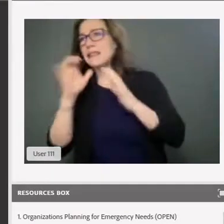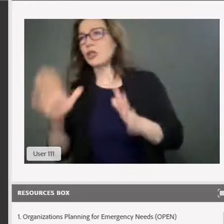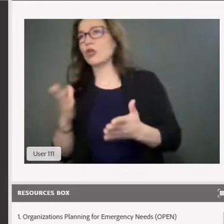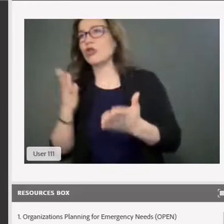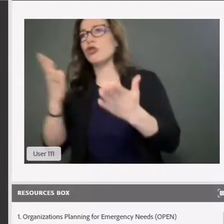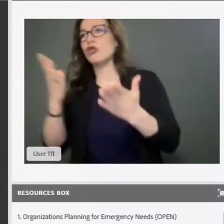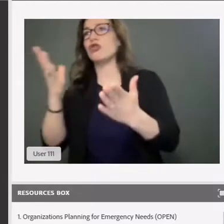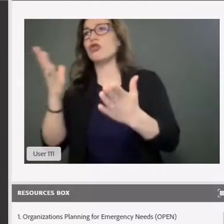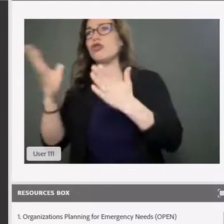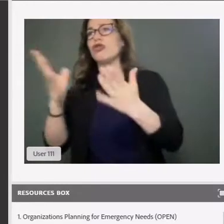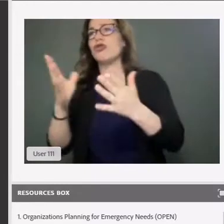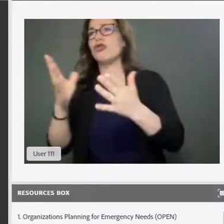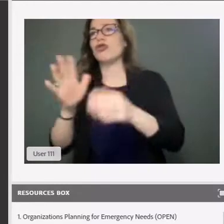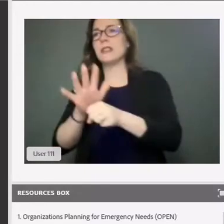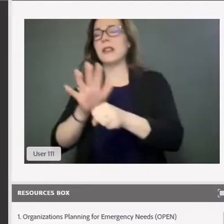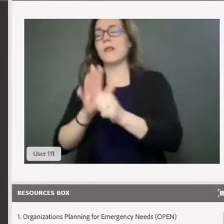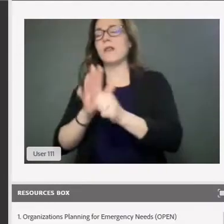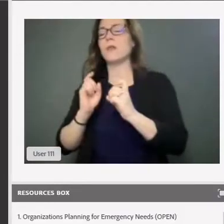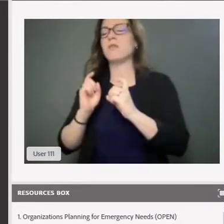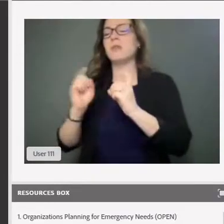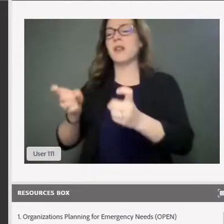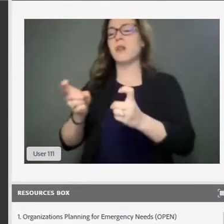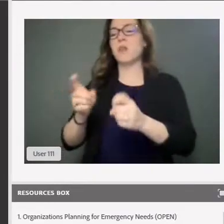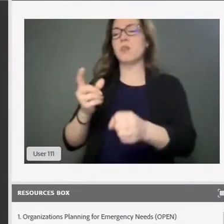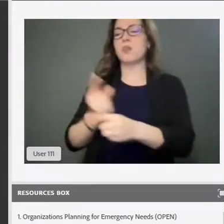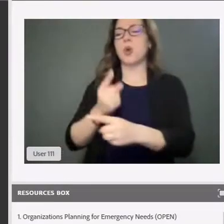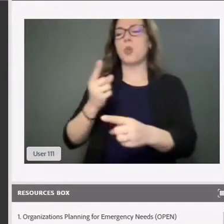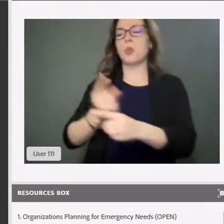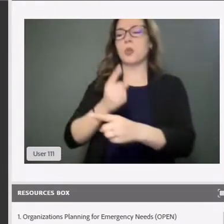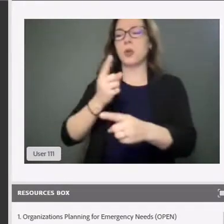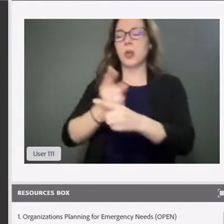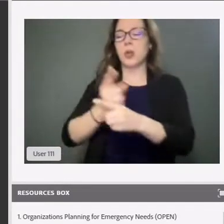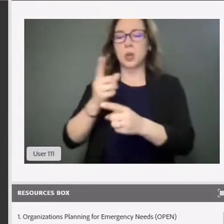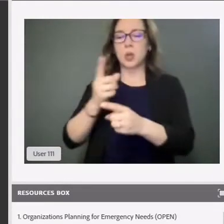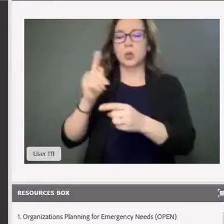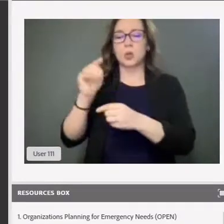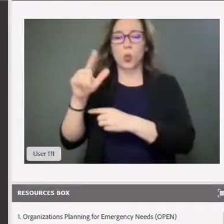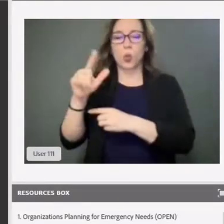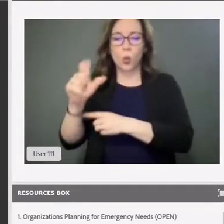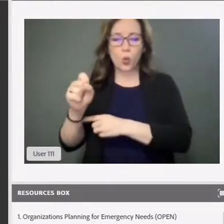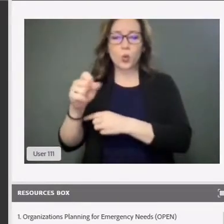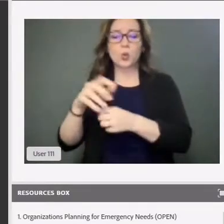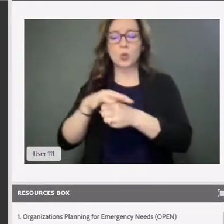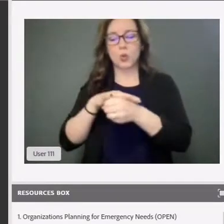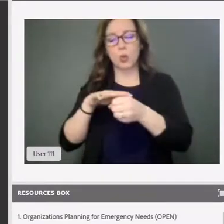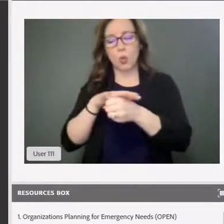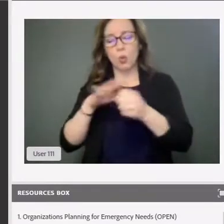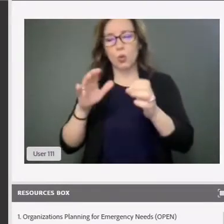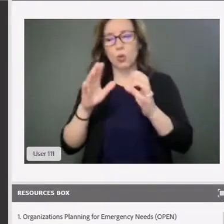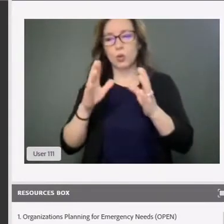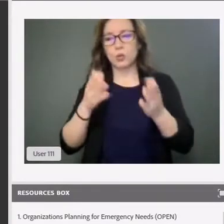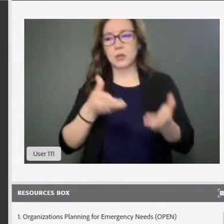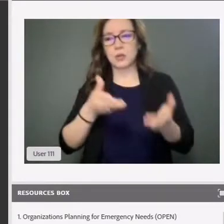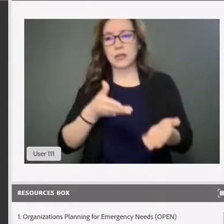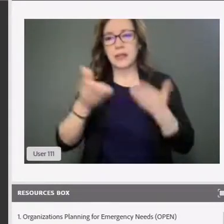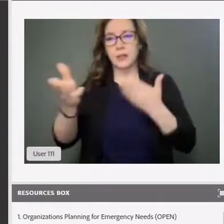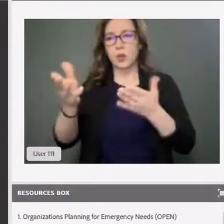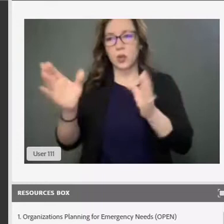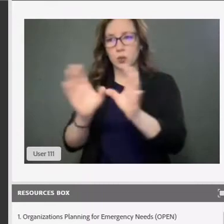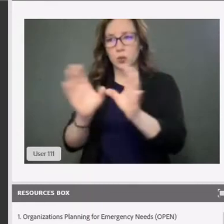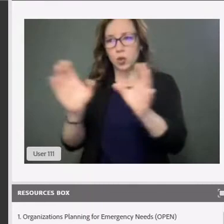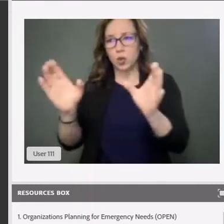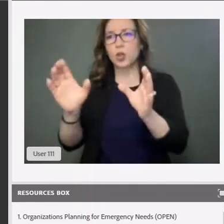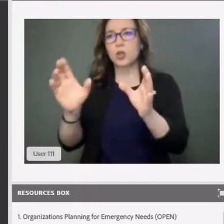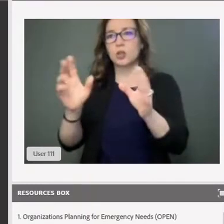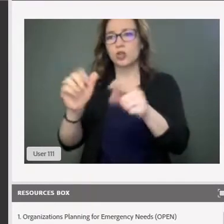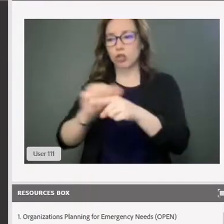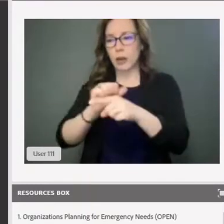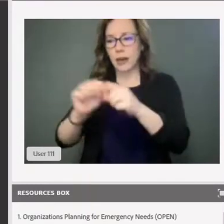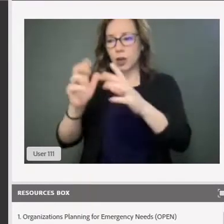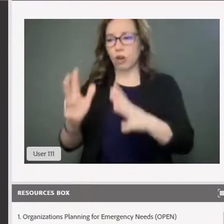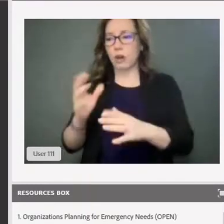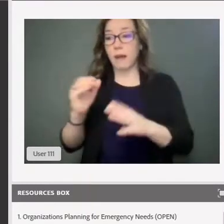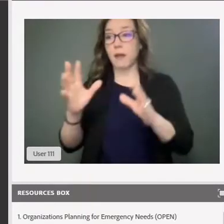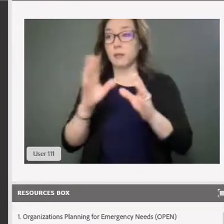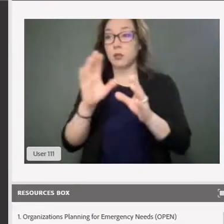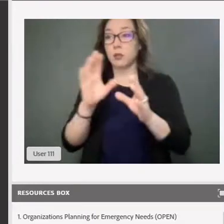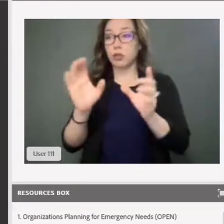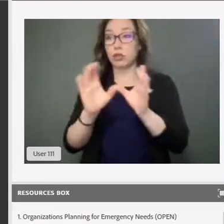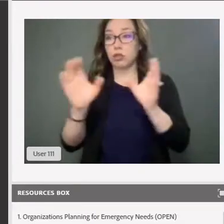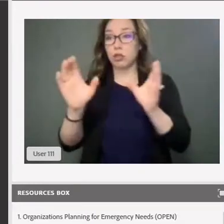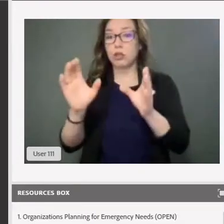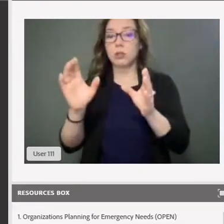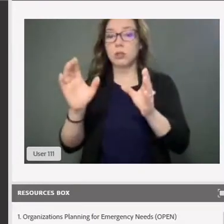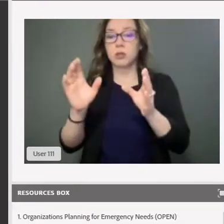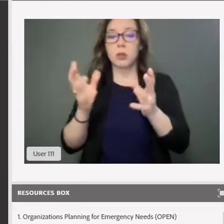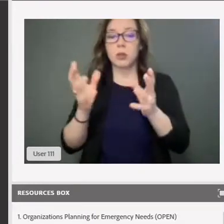of appropriate tools, equipment, and training aids, local delivery of cert train the trainer, and cert program manager to build local